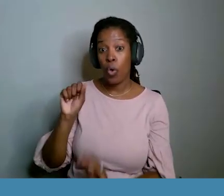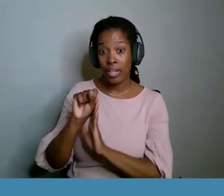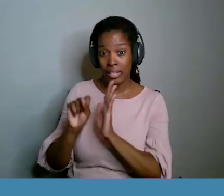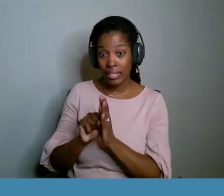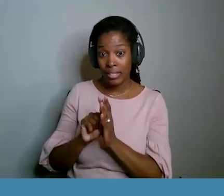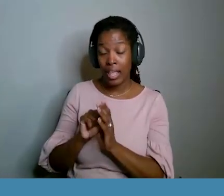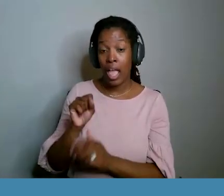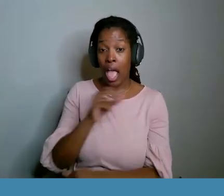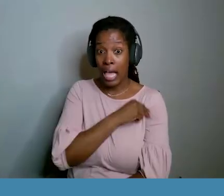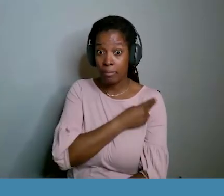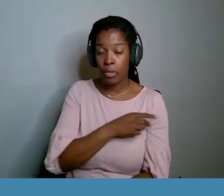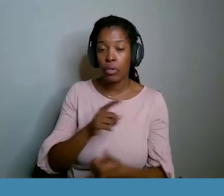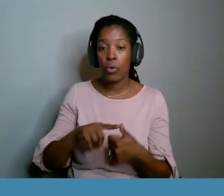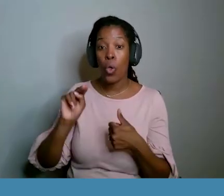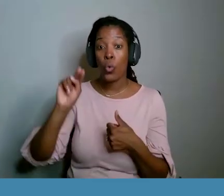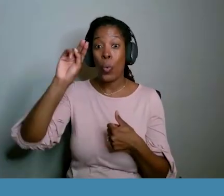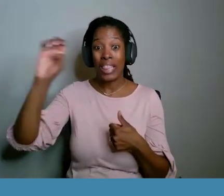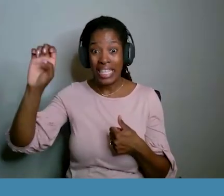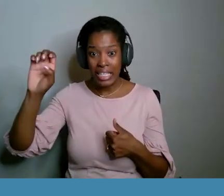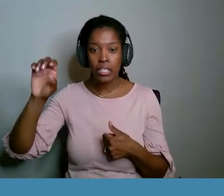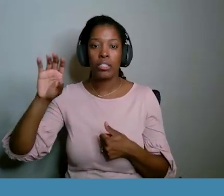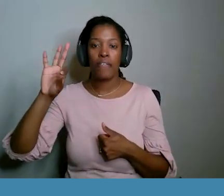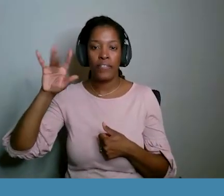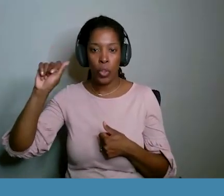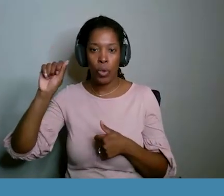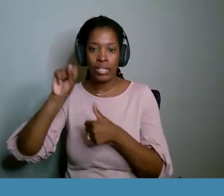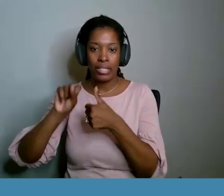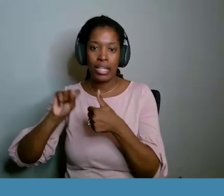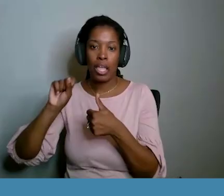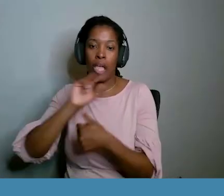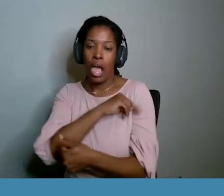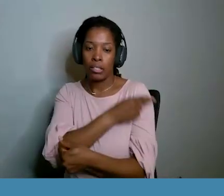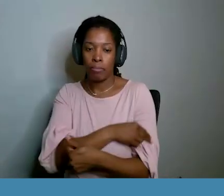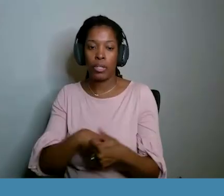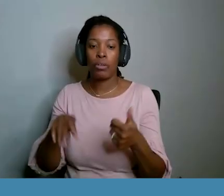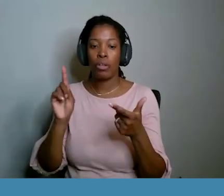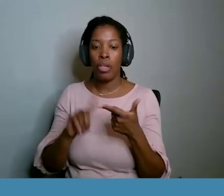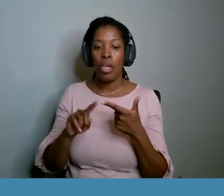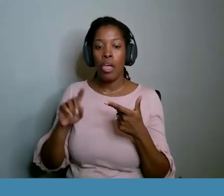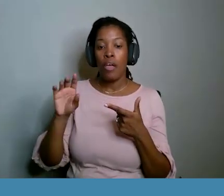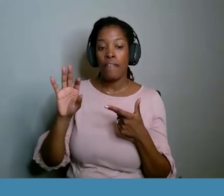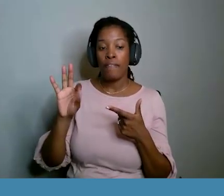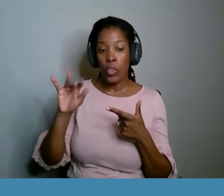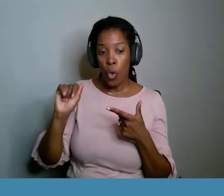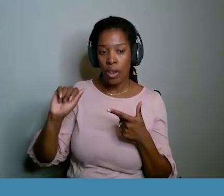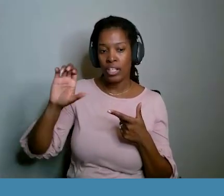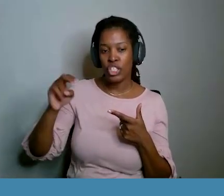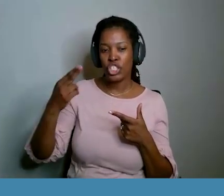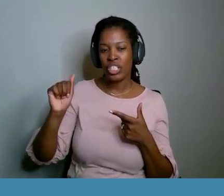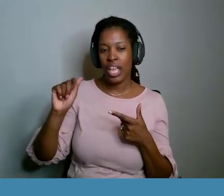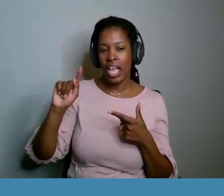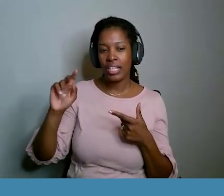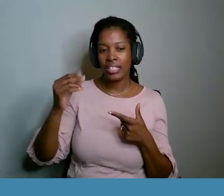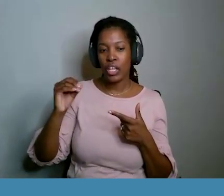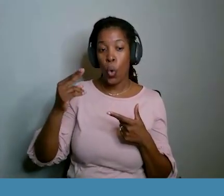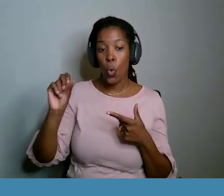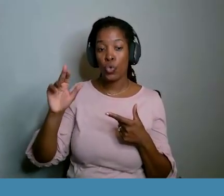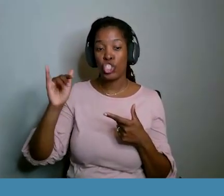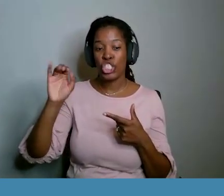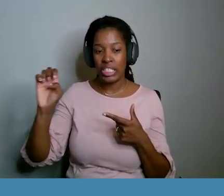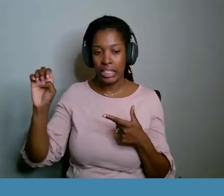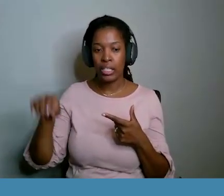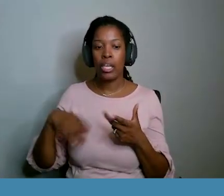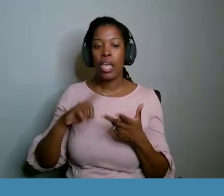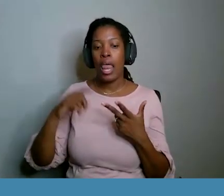Florida State Hospital, which is McClenny, Florida State Hospitals in Chattahoochee, and then South Florida State Hospital in Pembroke